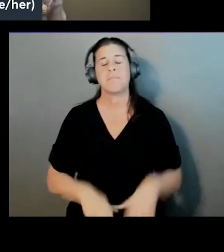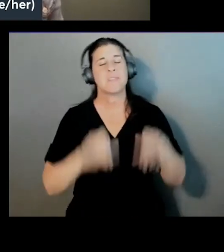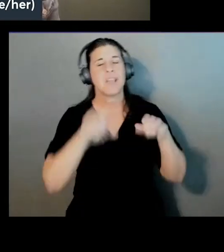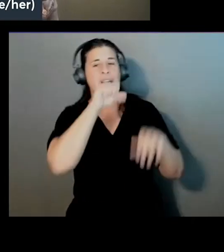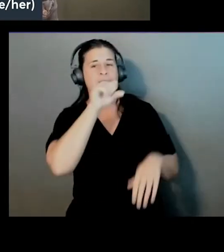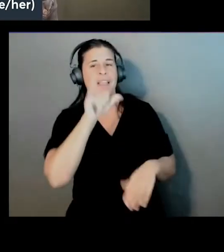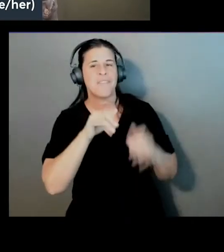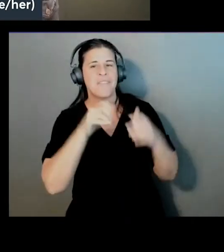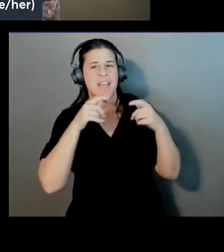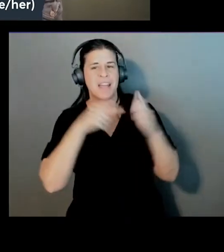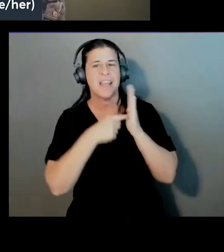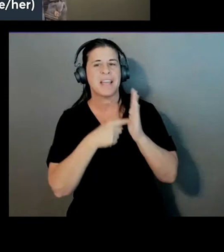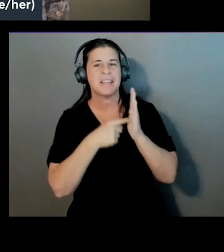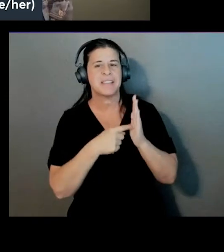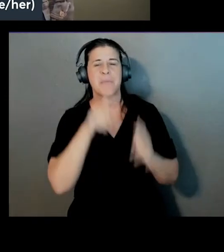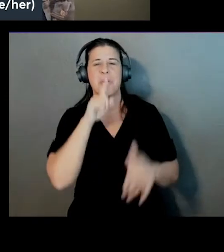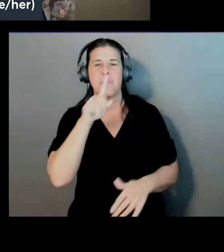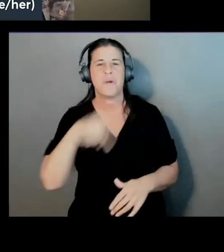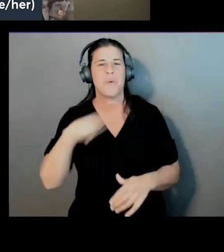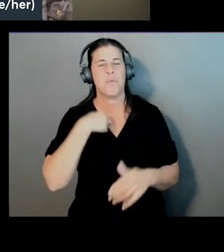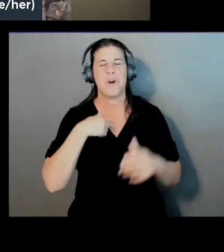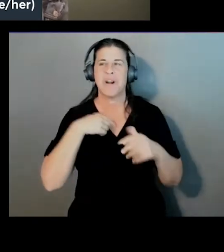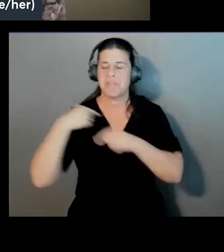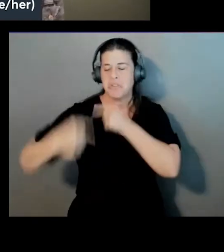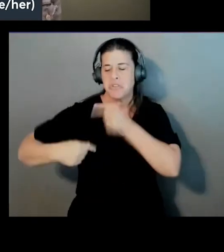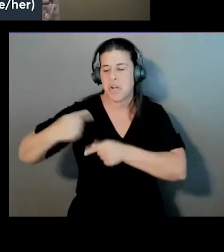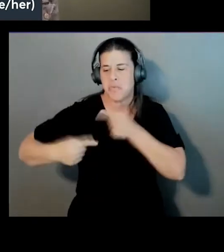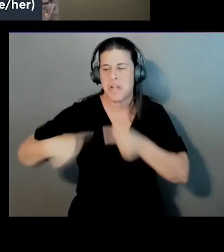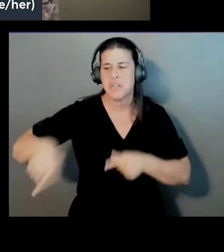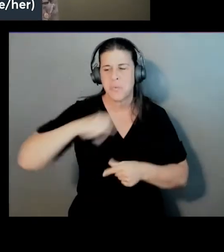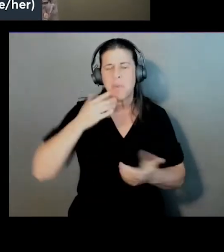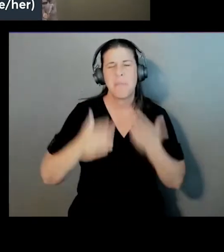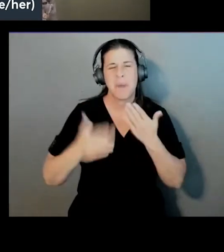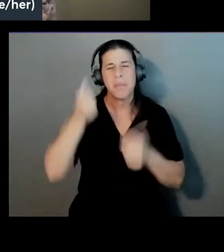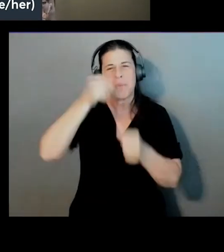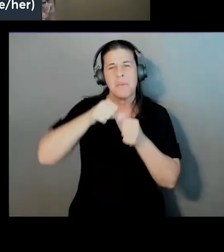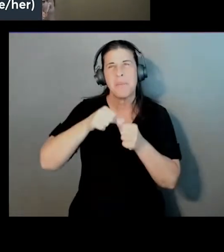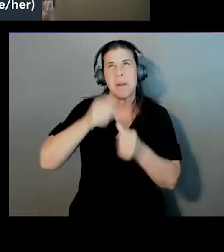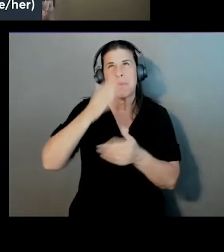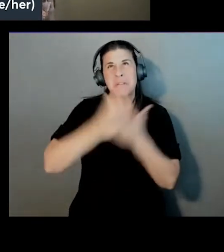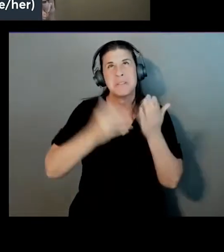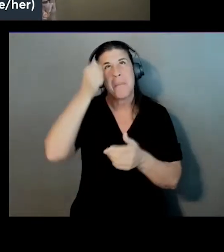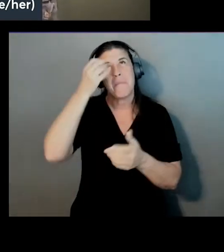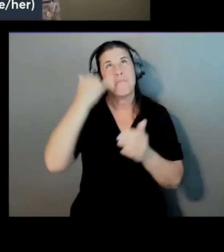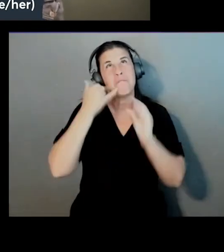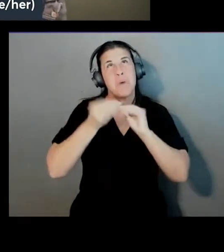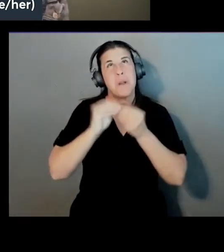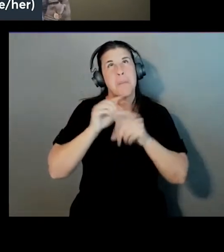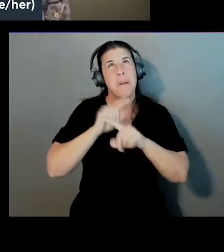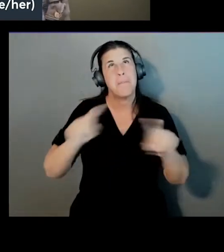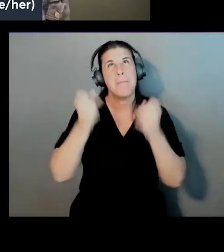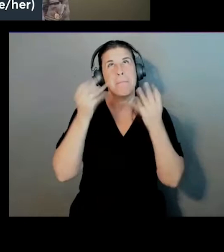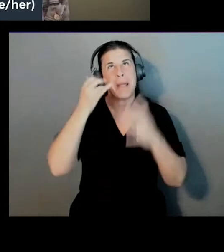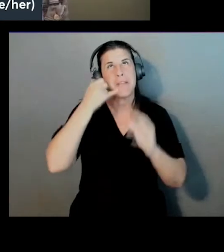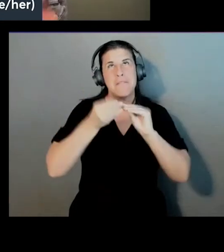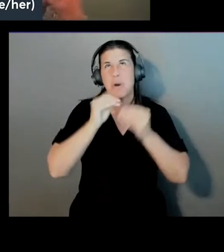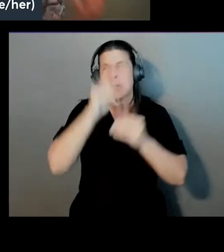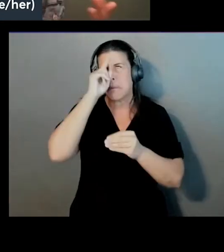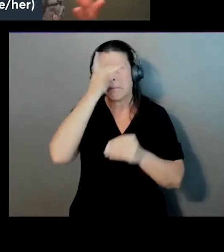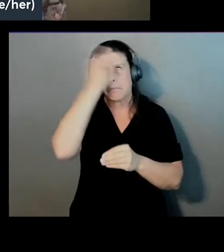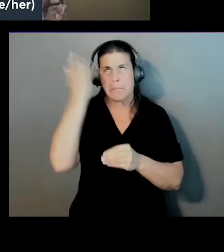feel like we're still a generation where we probably remember some phone numbers, but there's definitely a lot of phone numbers that I don't remember.